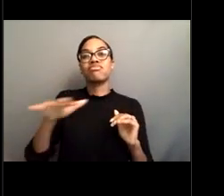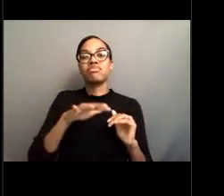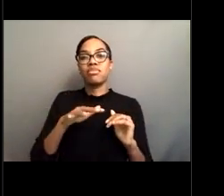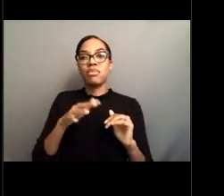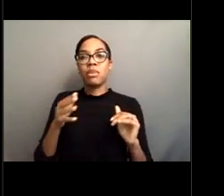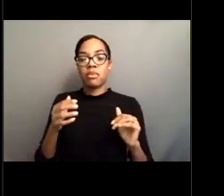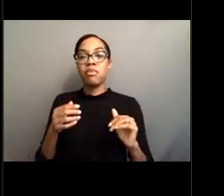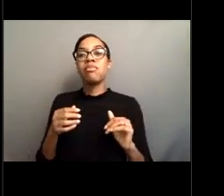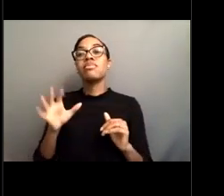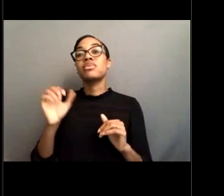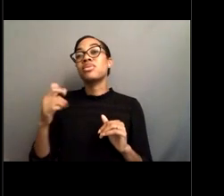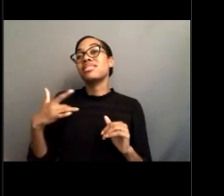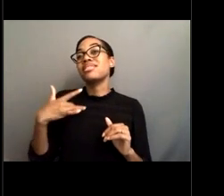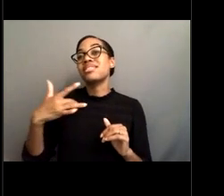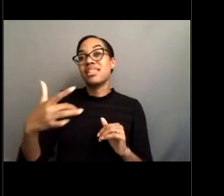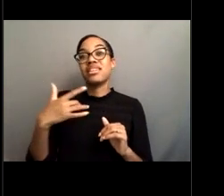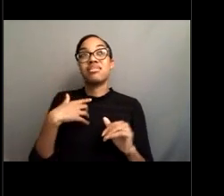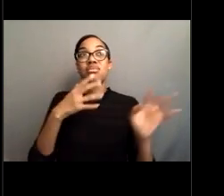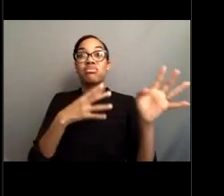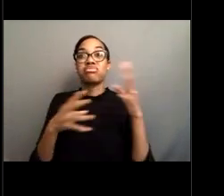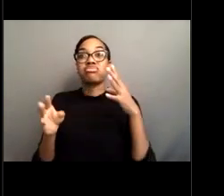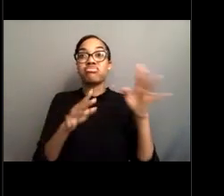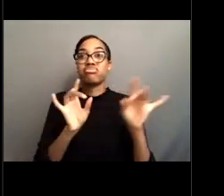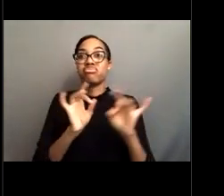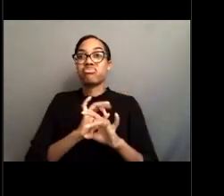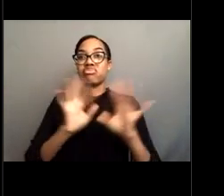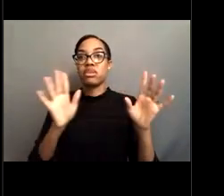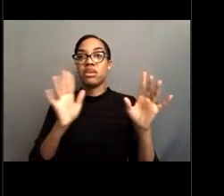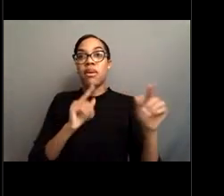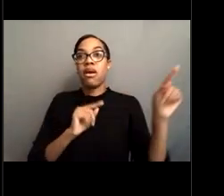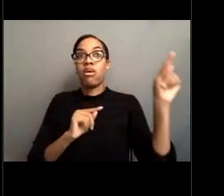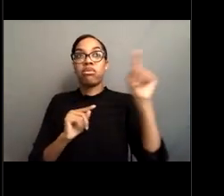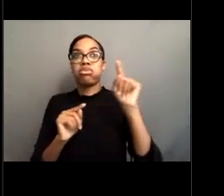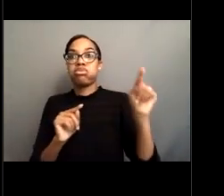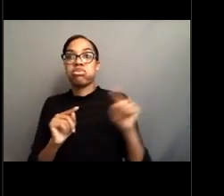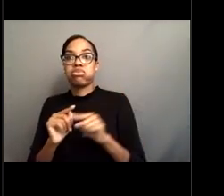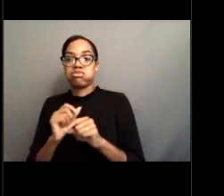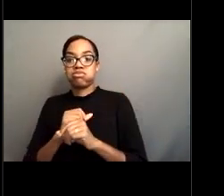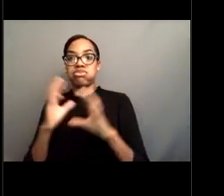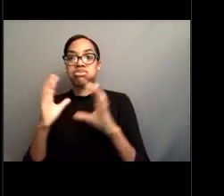thunderstorms or in thunderstorms. So I am sure we've had weather balloons get struck by lightning.